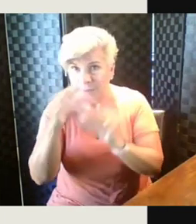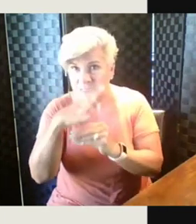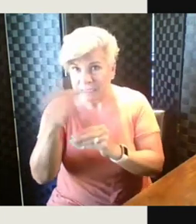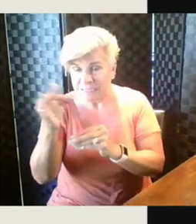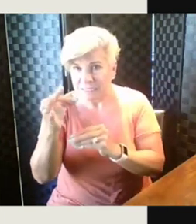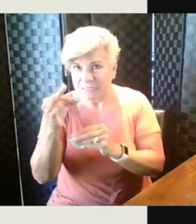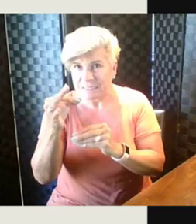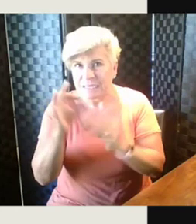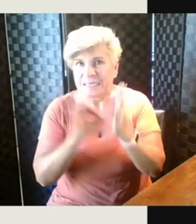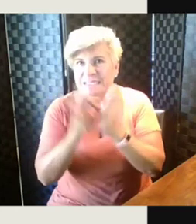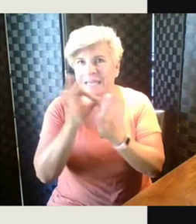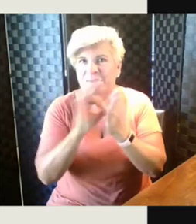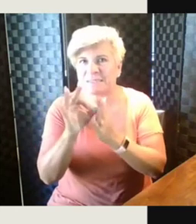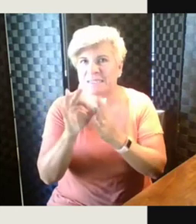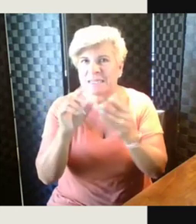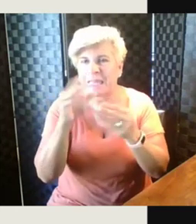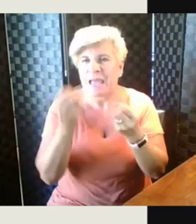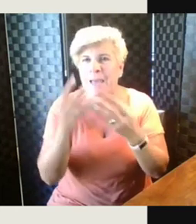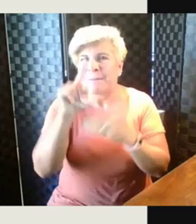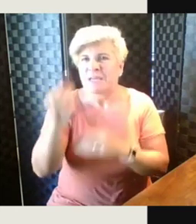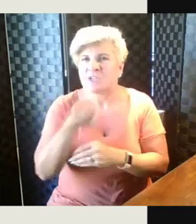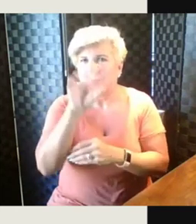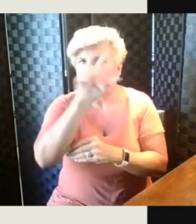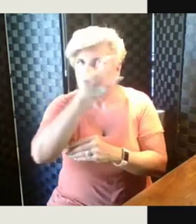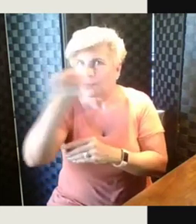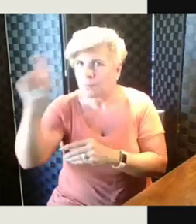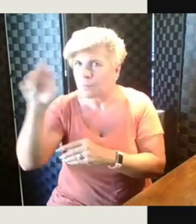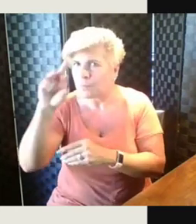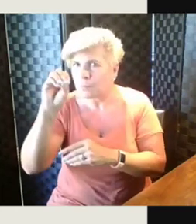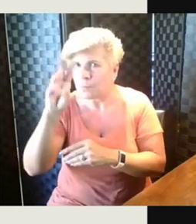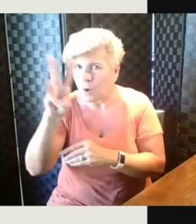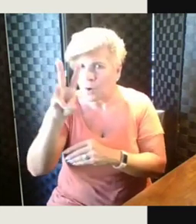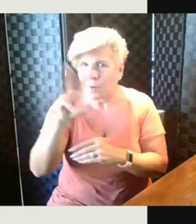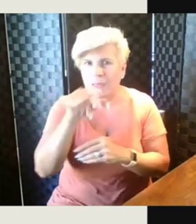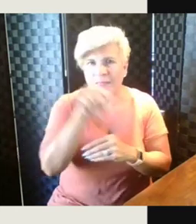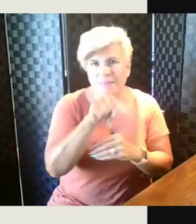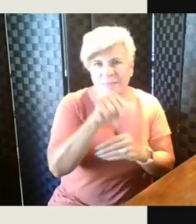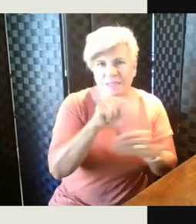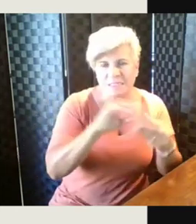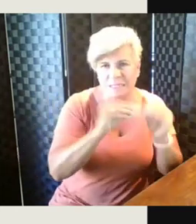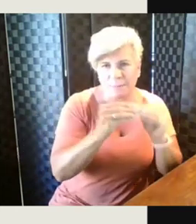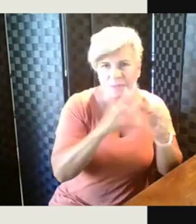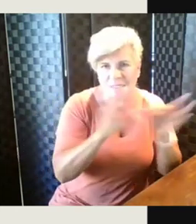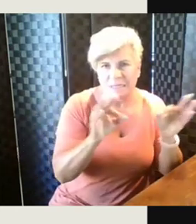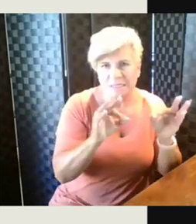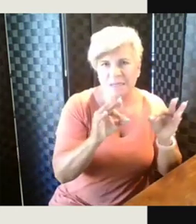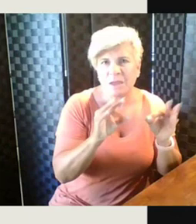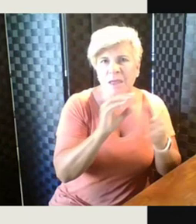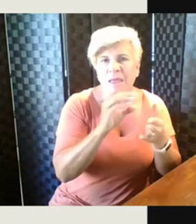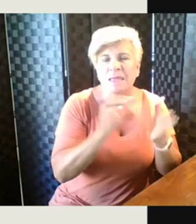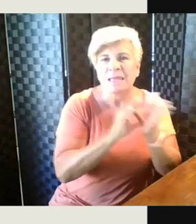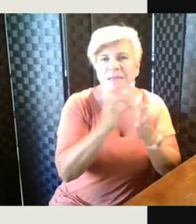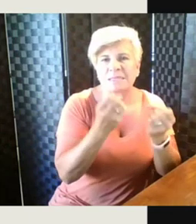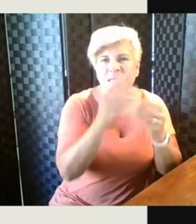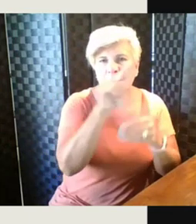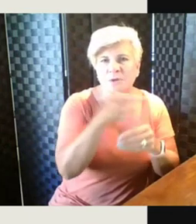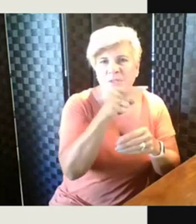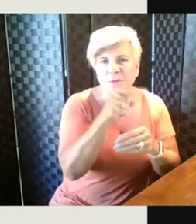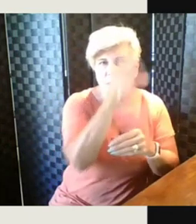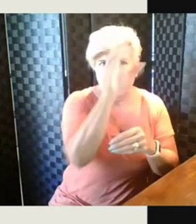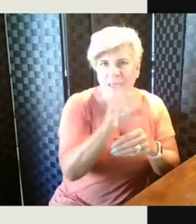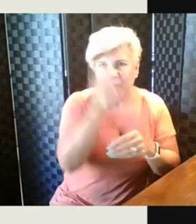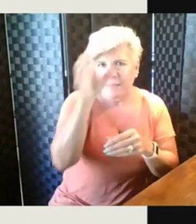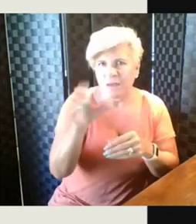how many circles were in each row. And this number sentence was counting how many circles were in each column. Both are